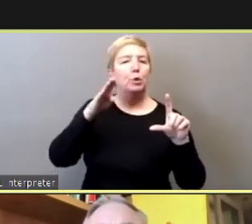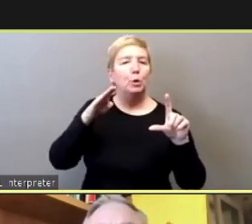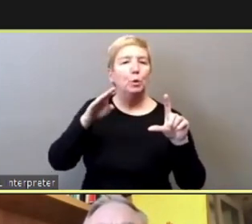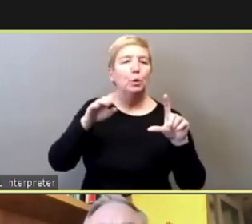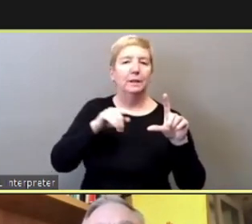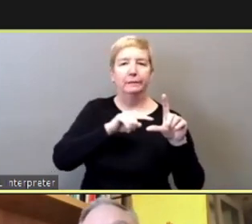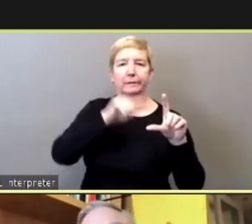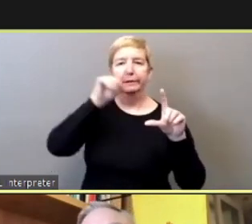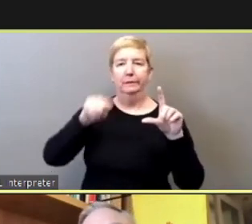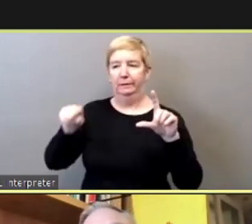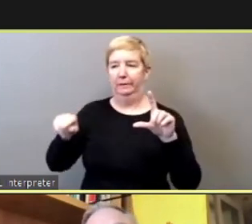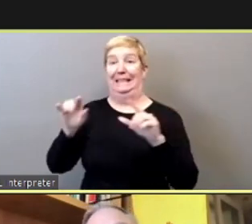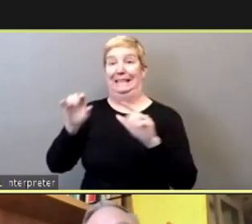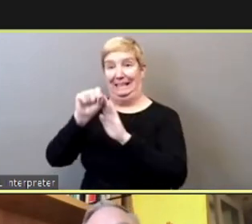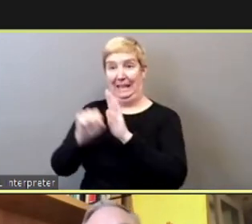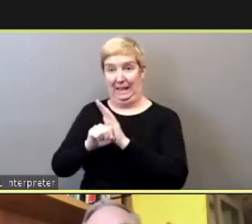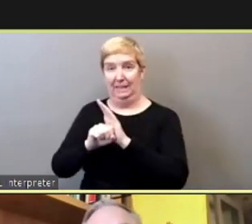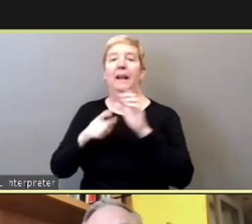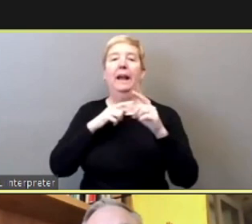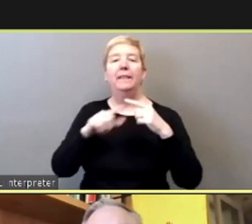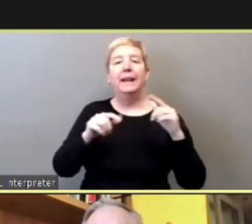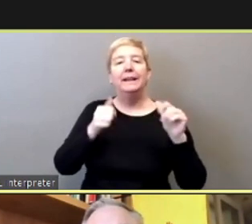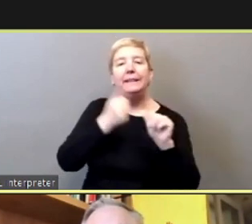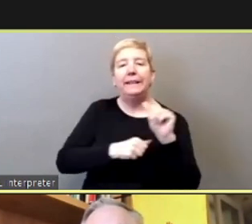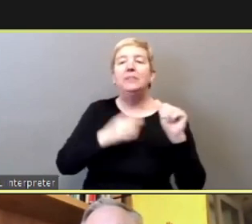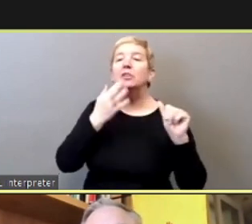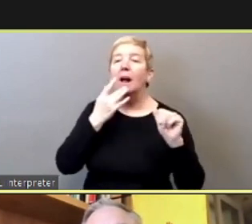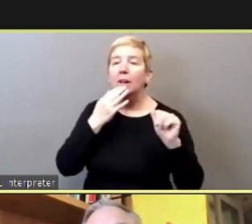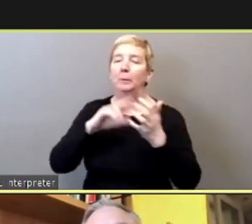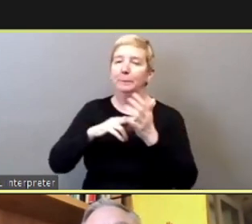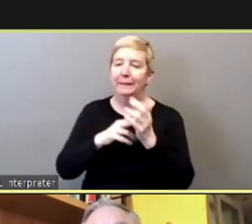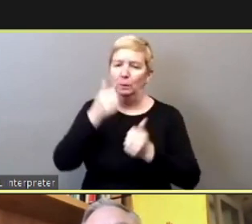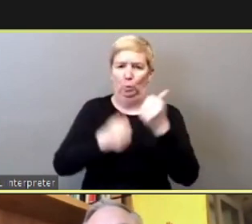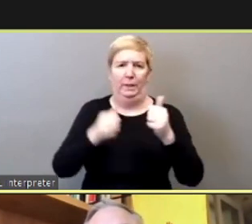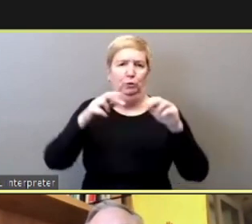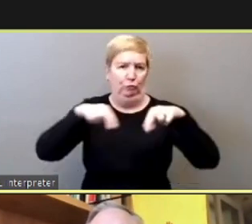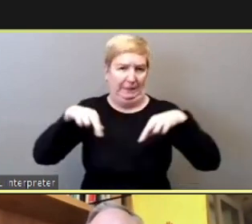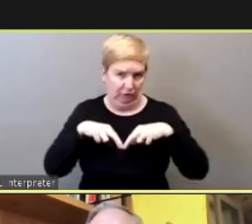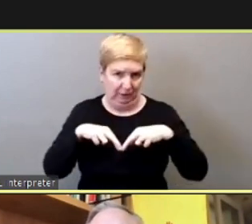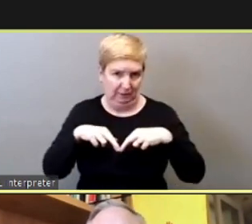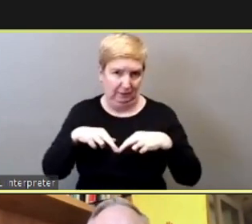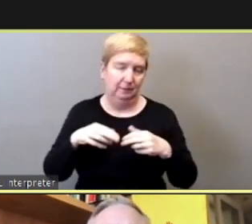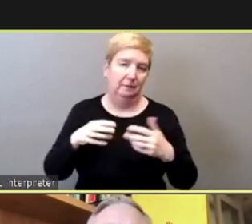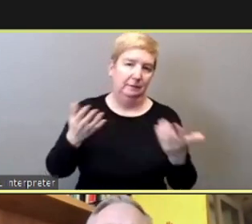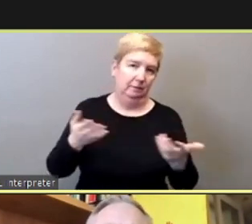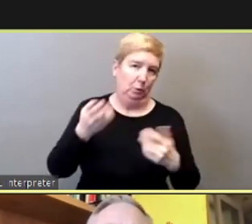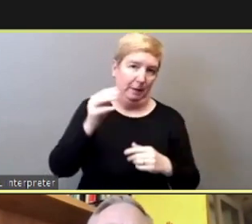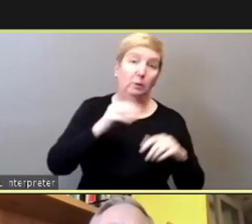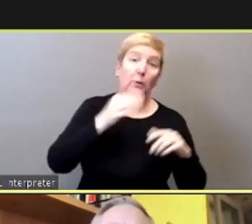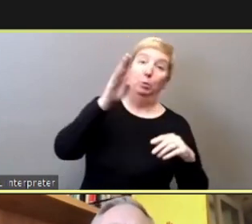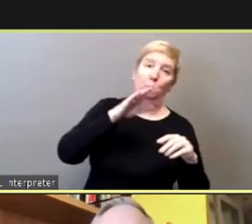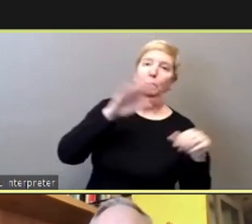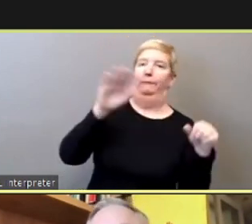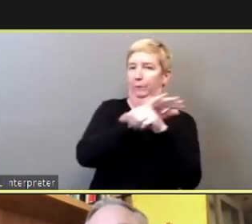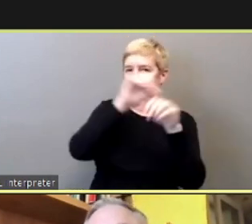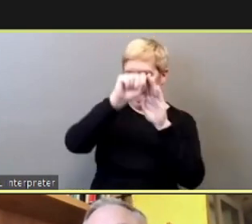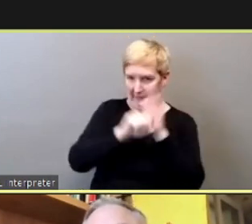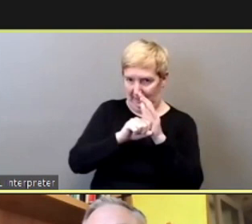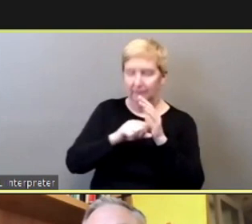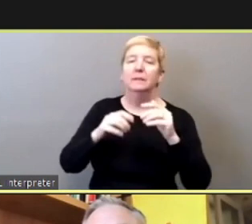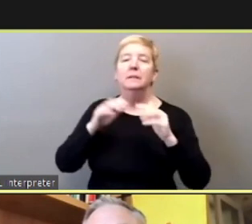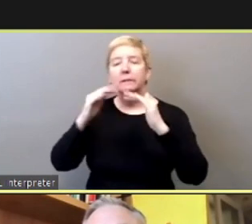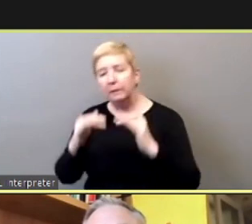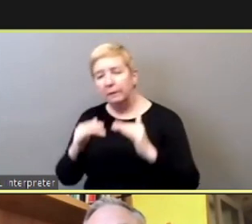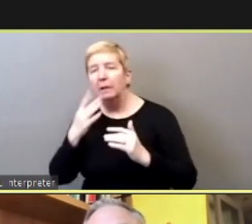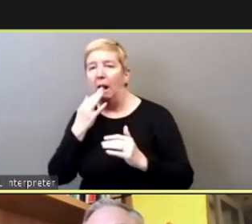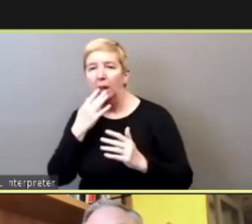lines underneath are our individual 5 regions of the state. A couple things to mention. Number one, we're at